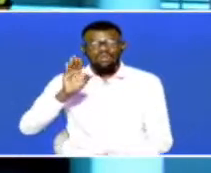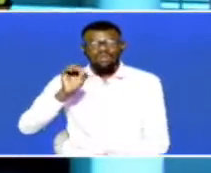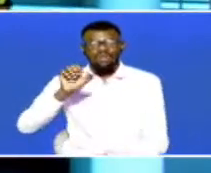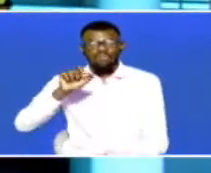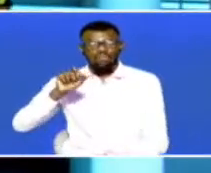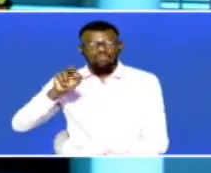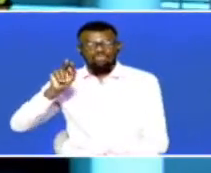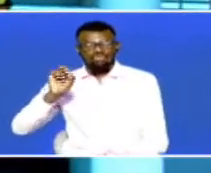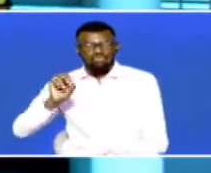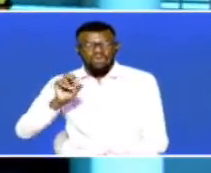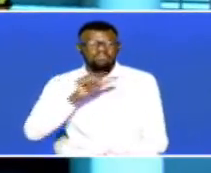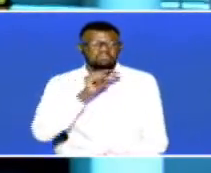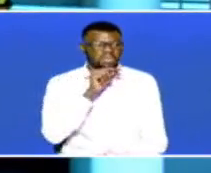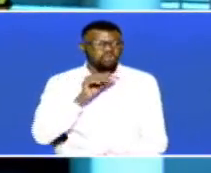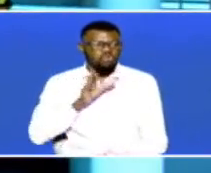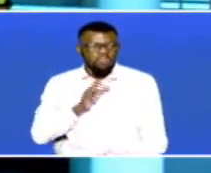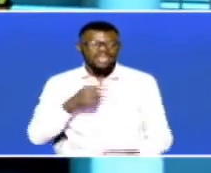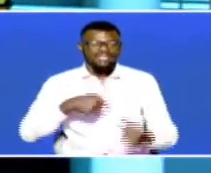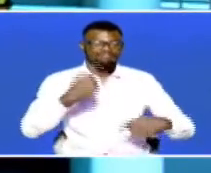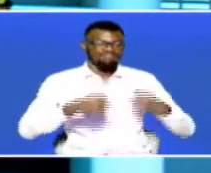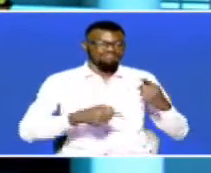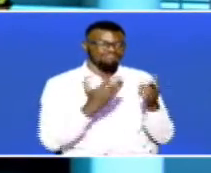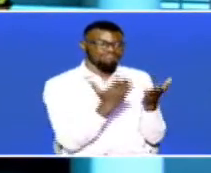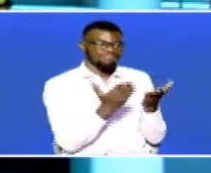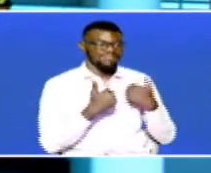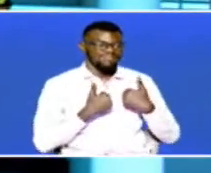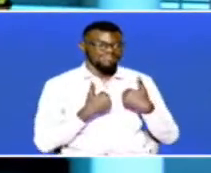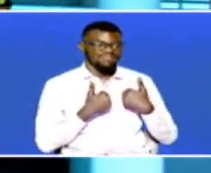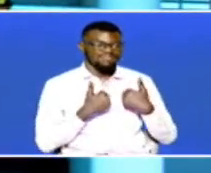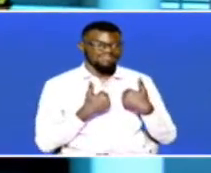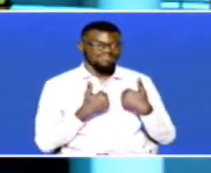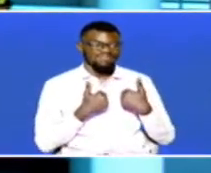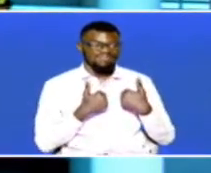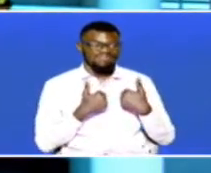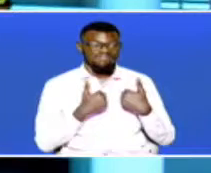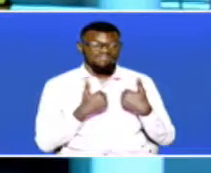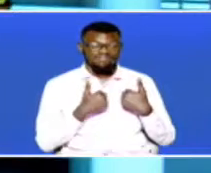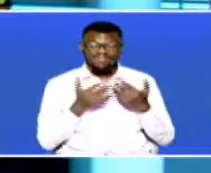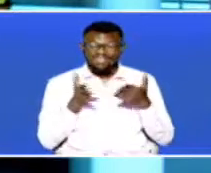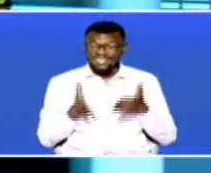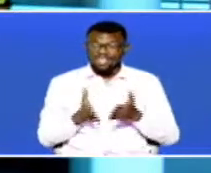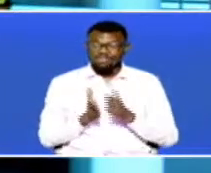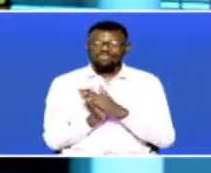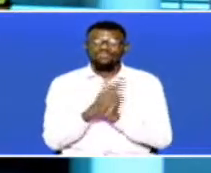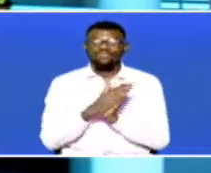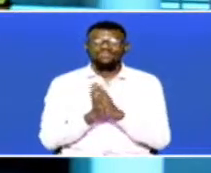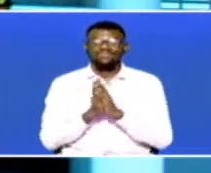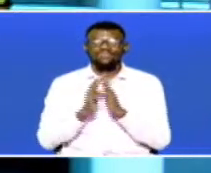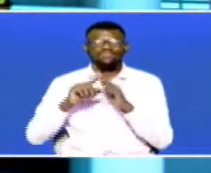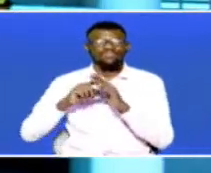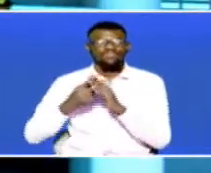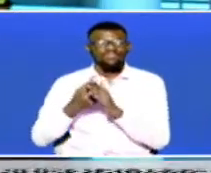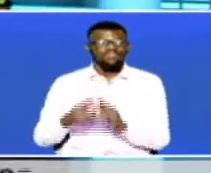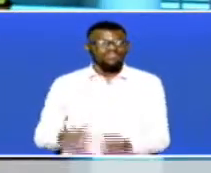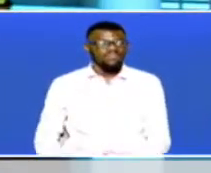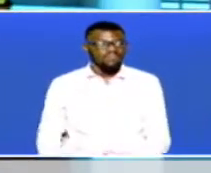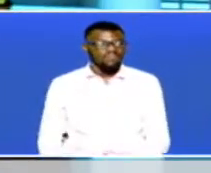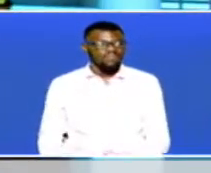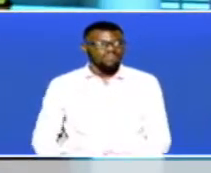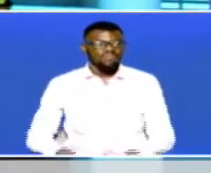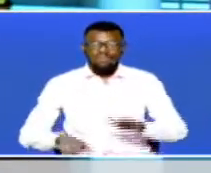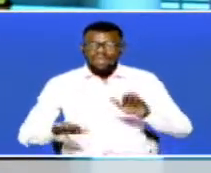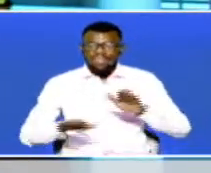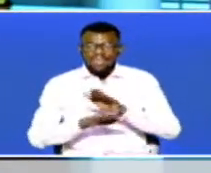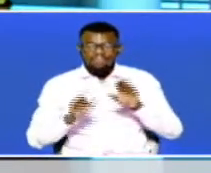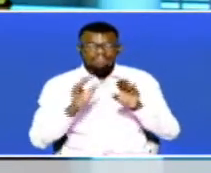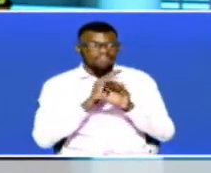on in that marathon, the oldest, by the way. Let's take the show now on the road, shall we? Now, debate over the ideal candidate for the running